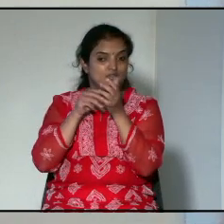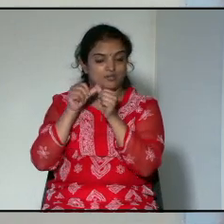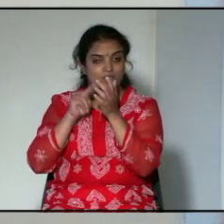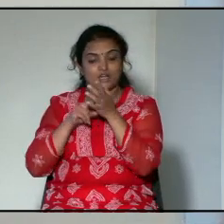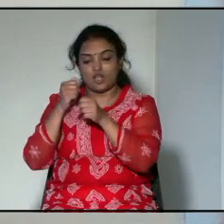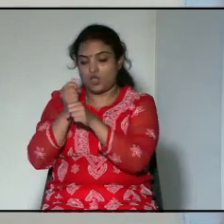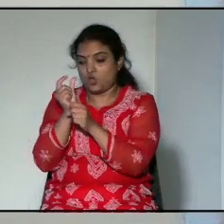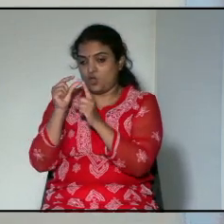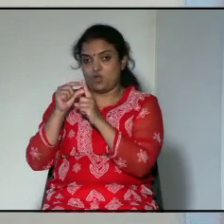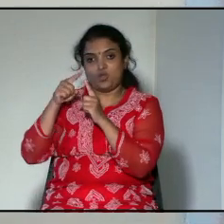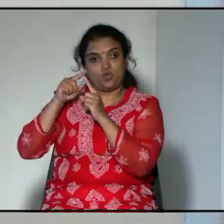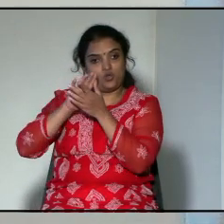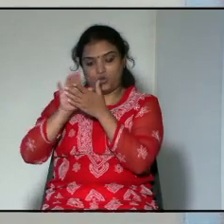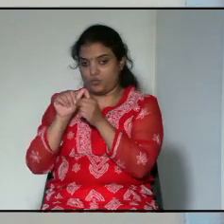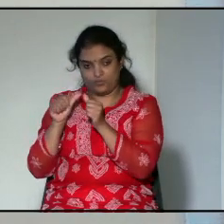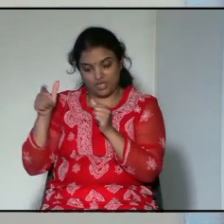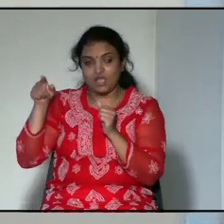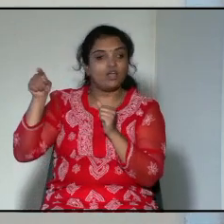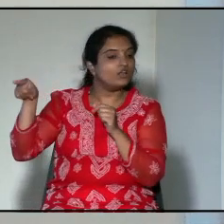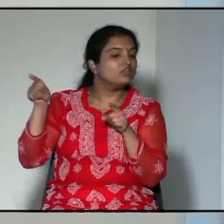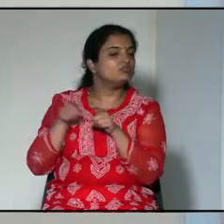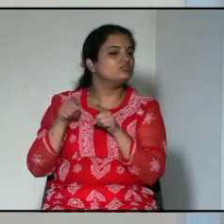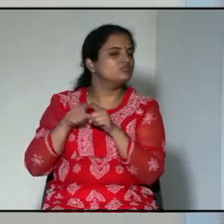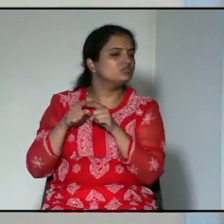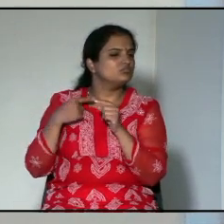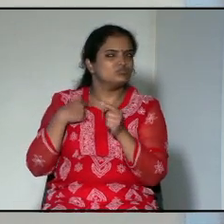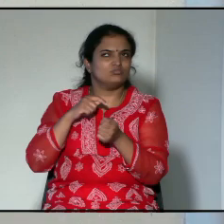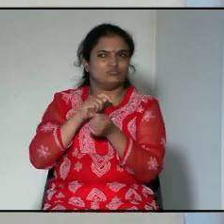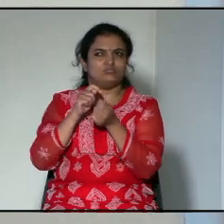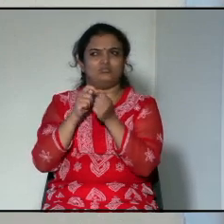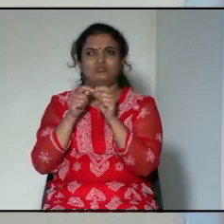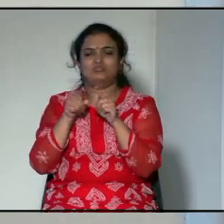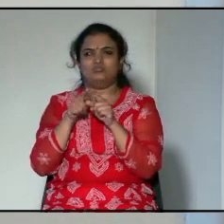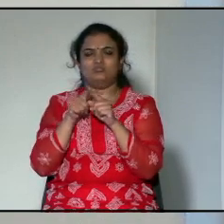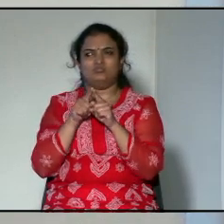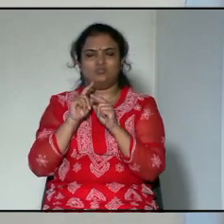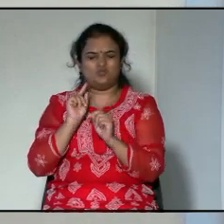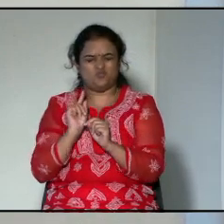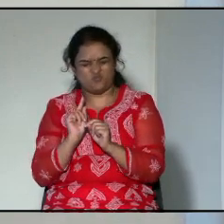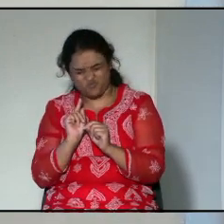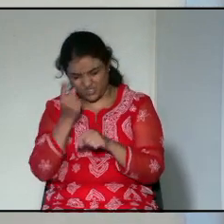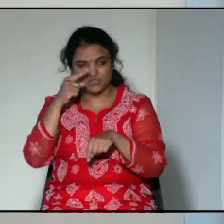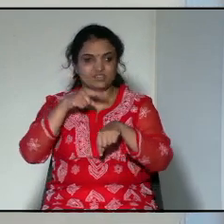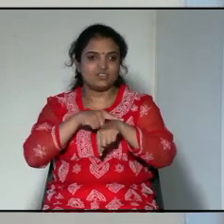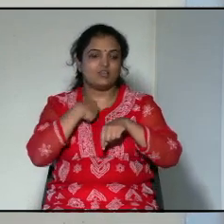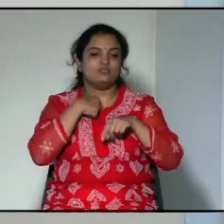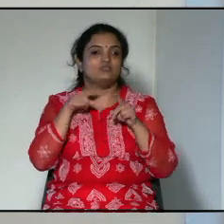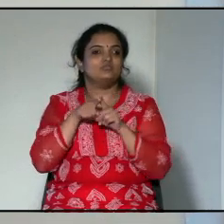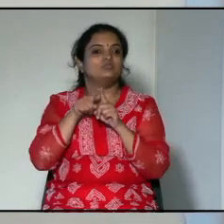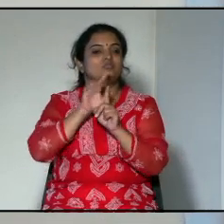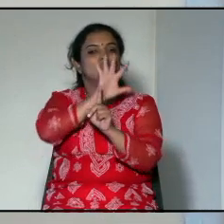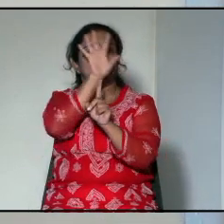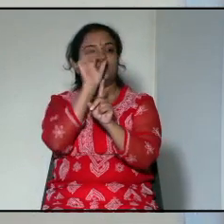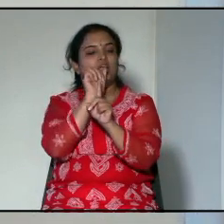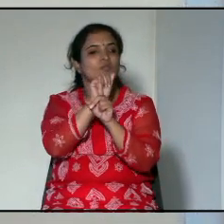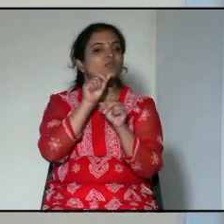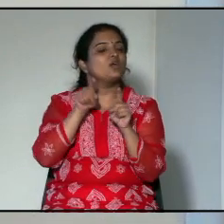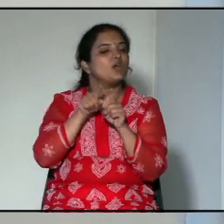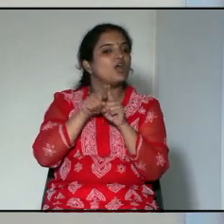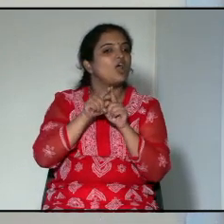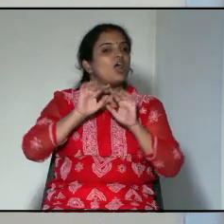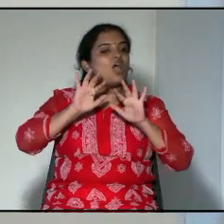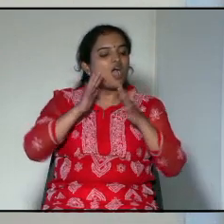the person who enabled Meera's first journey to this hub of the country's richest folk traditions of metalwork around